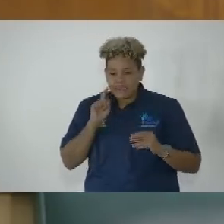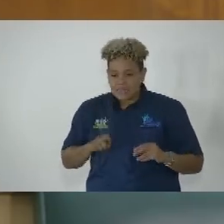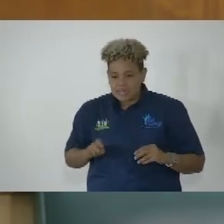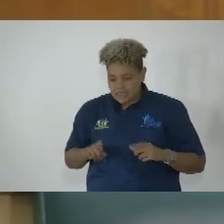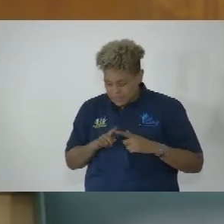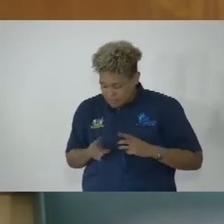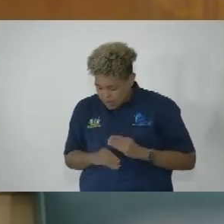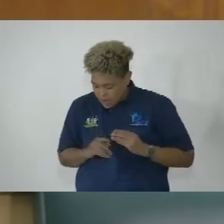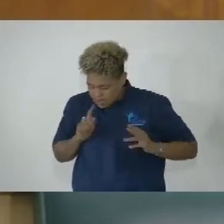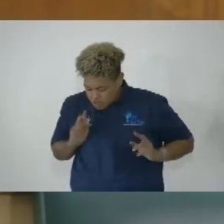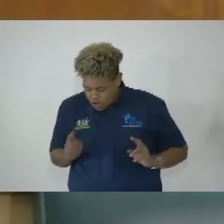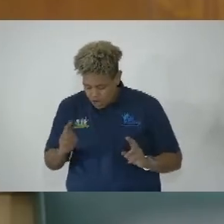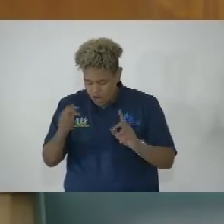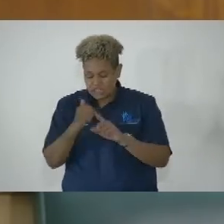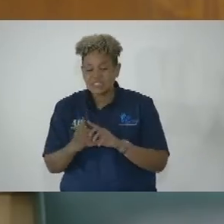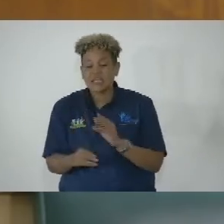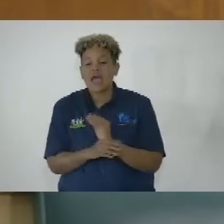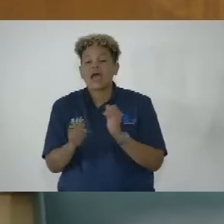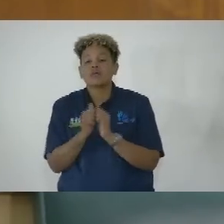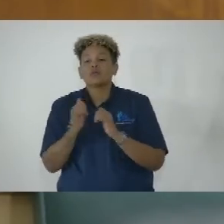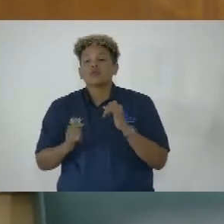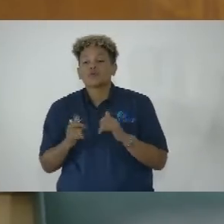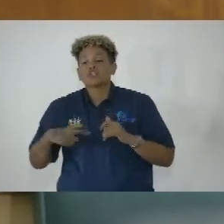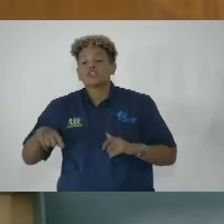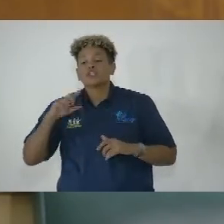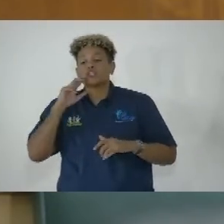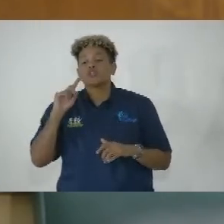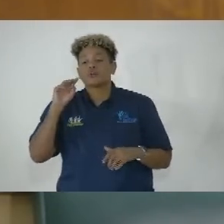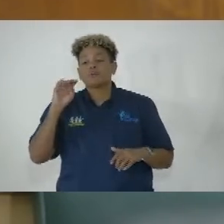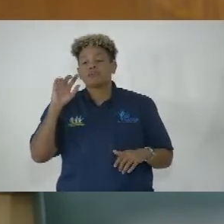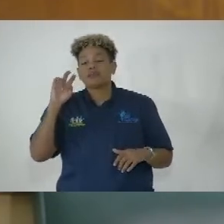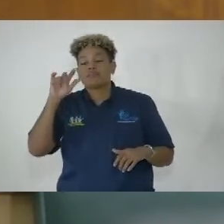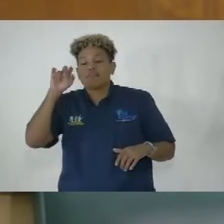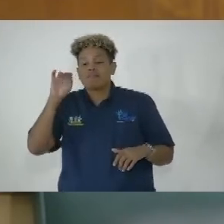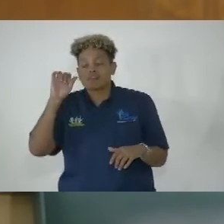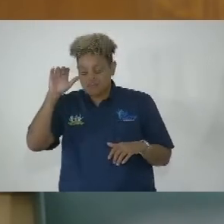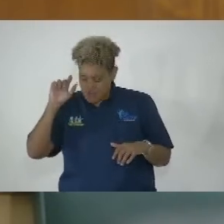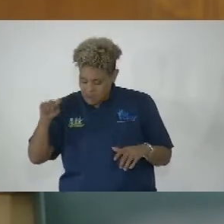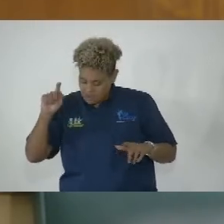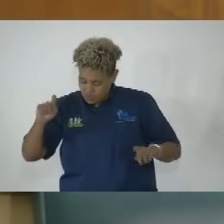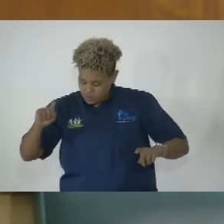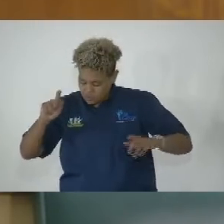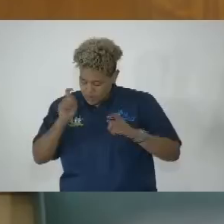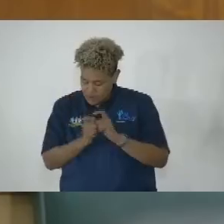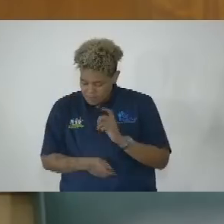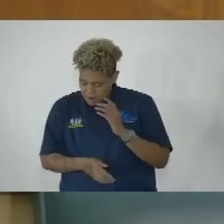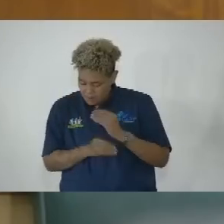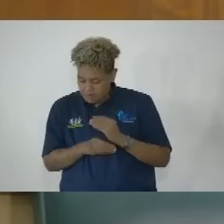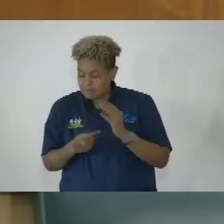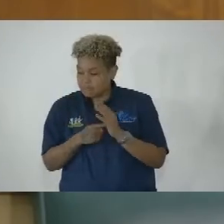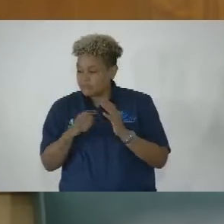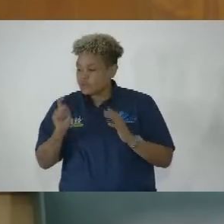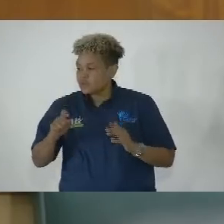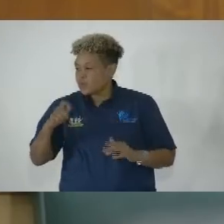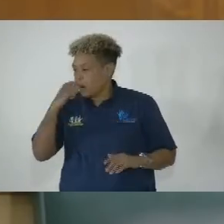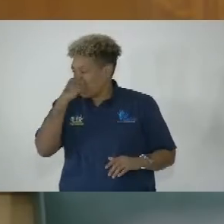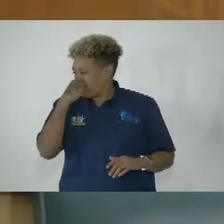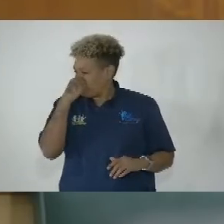the urgency with which the Domestic Violence Act should be amended.